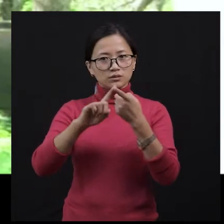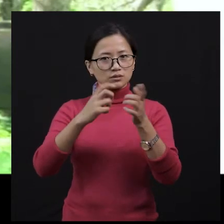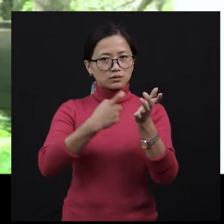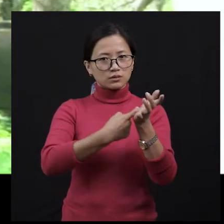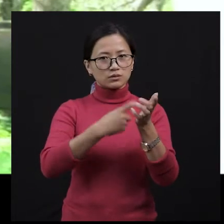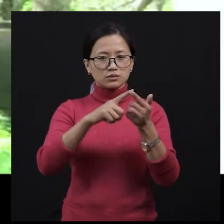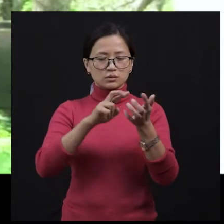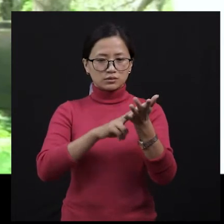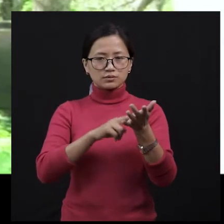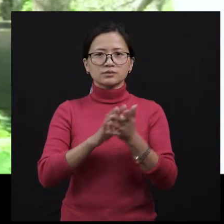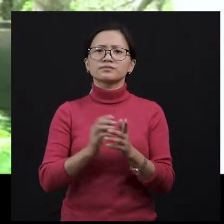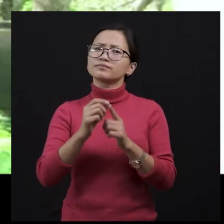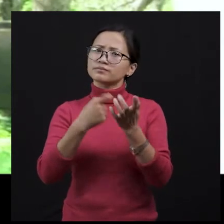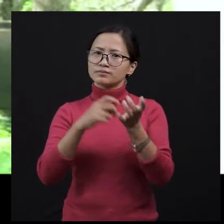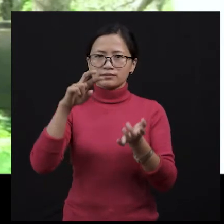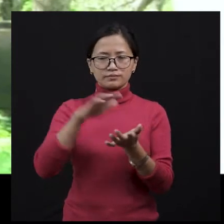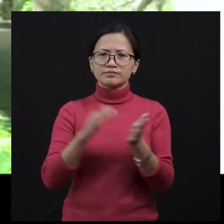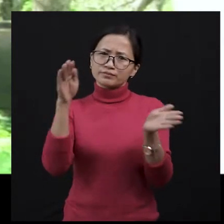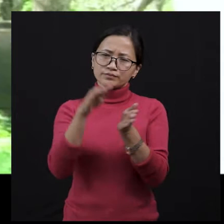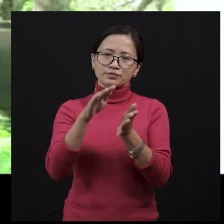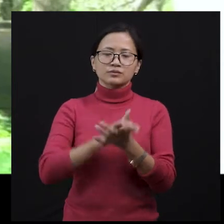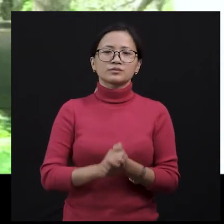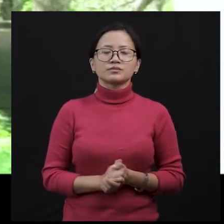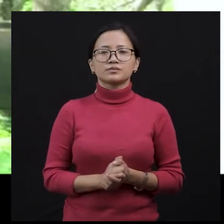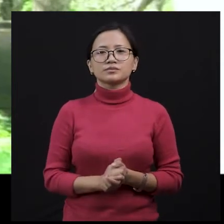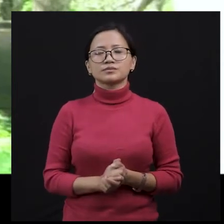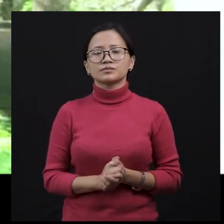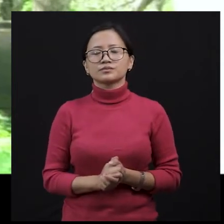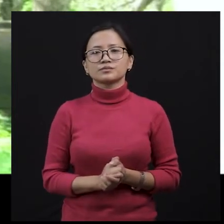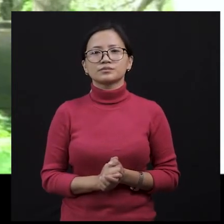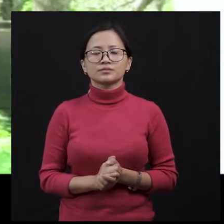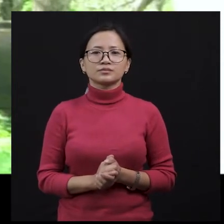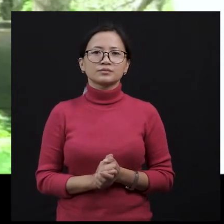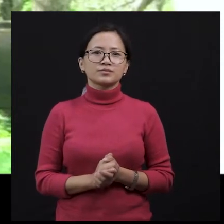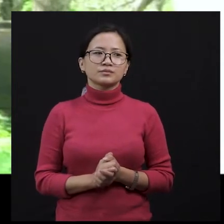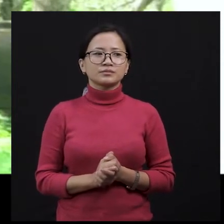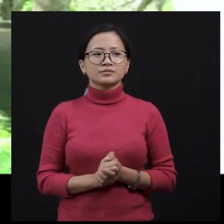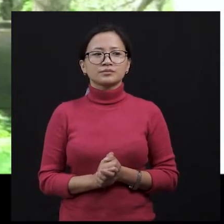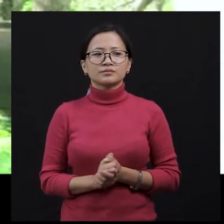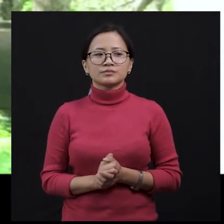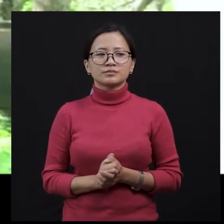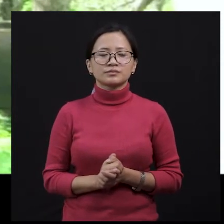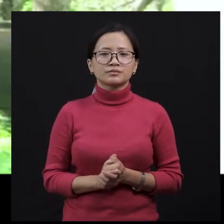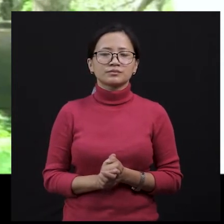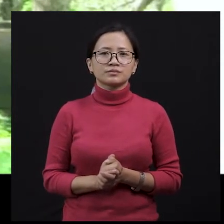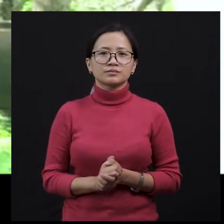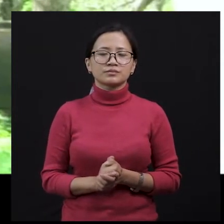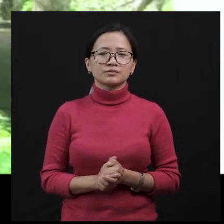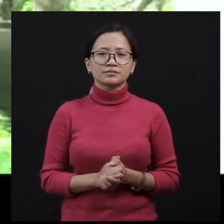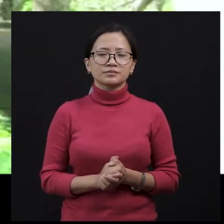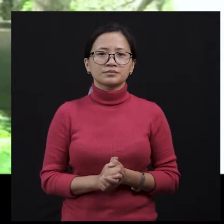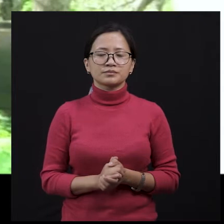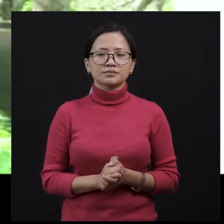Peran district. Okay, so it is located in Peran district.